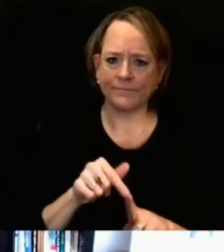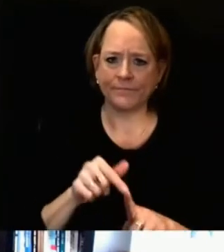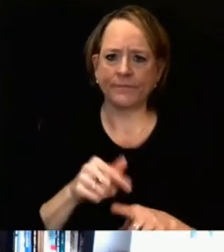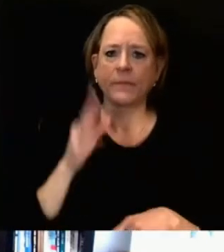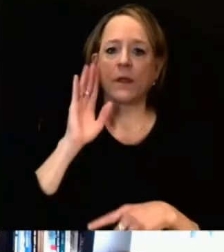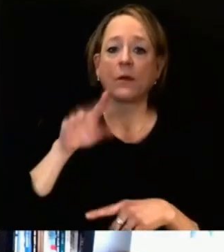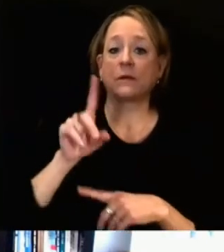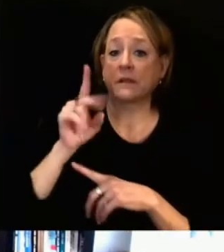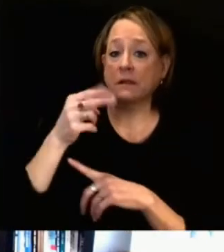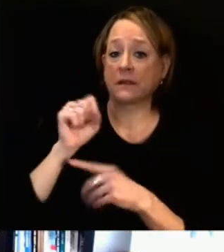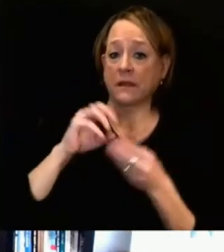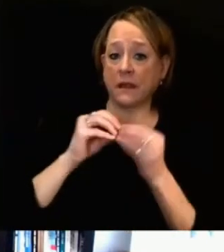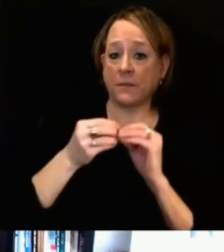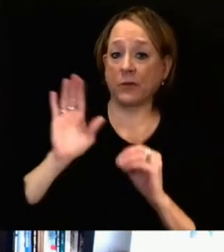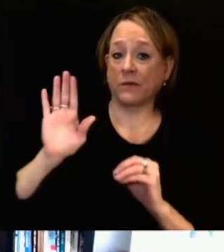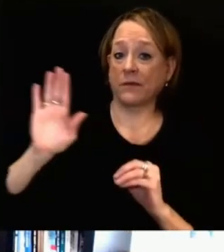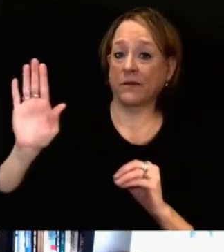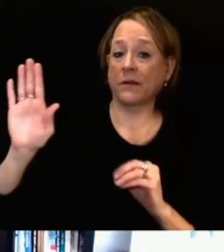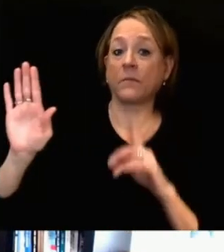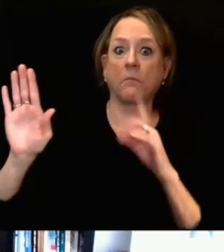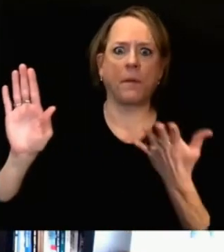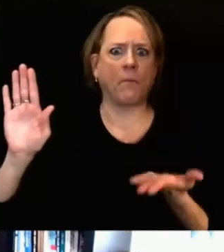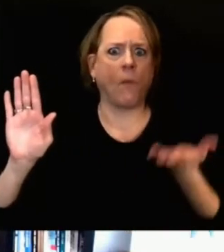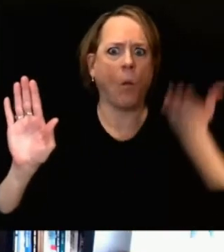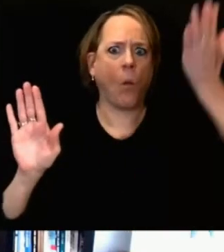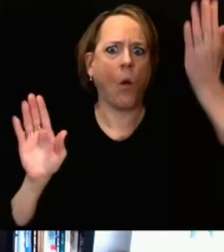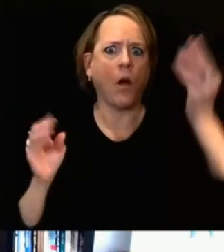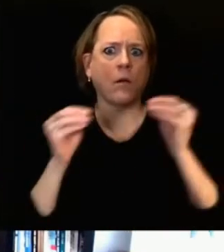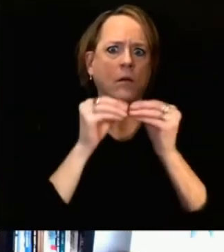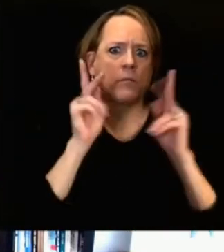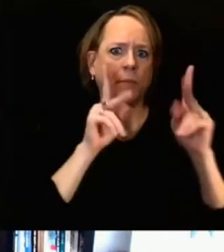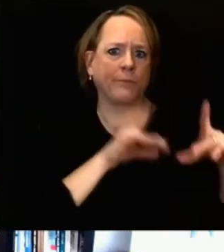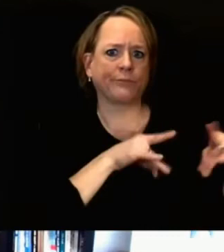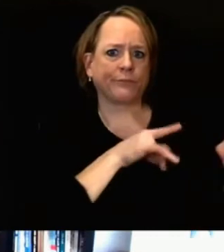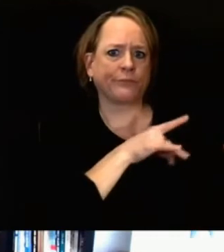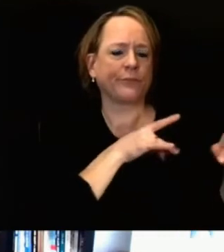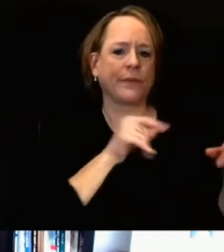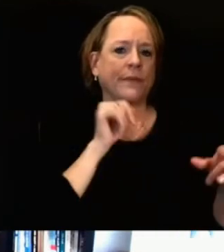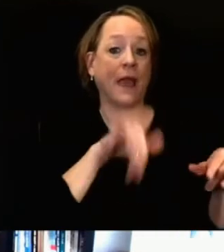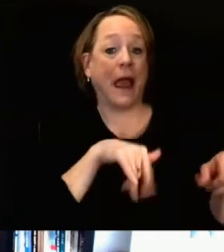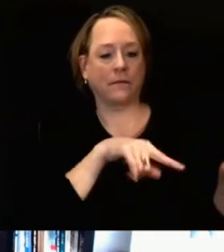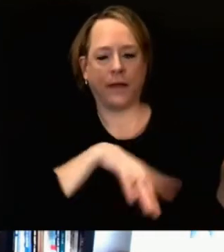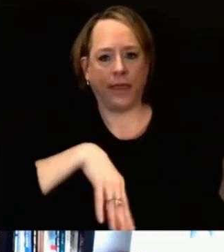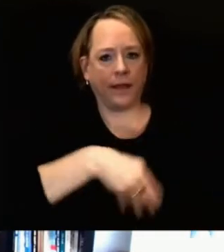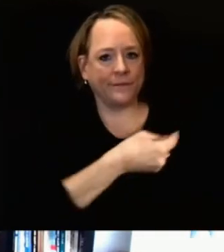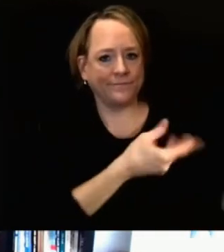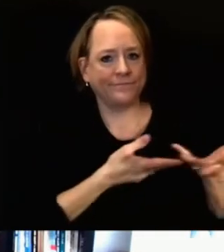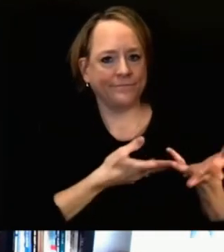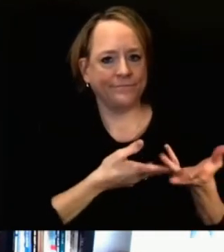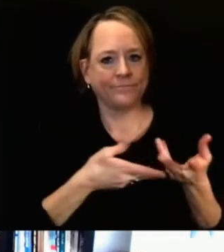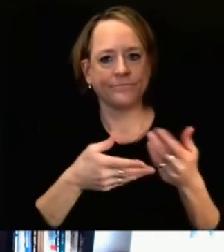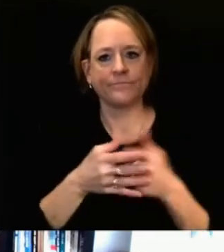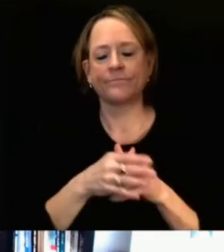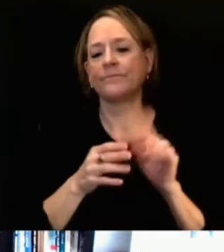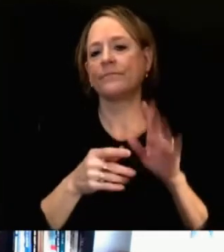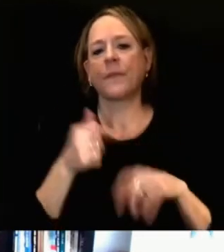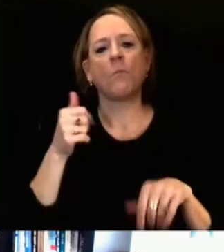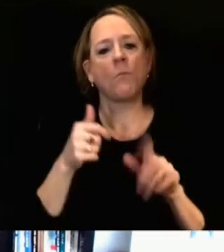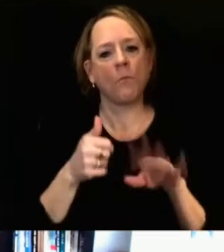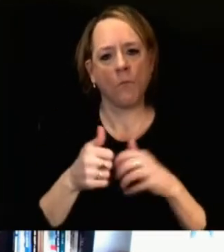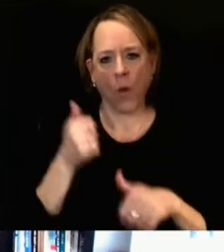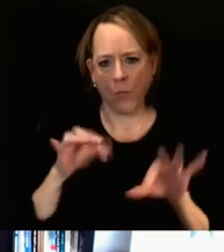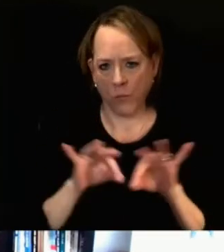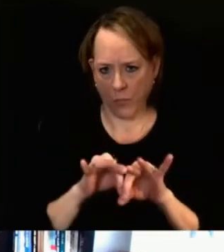think it's an important tool in the toolkit, and it's a good way for people to have access to diagnostics and understand their risk and the risk to their